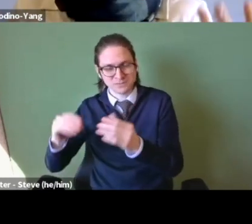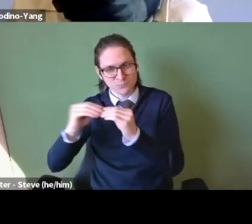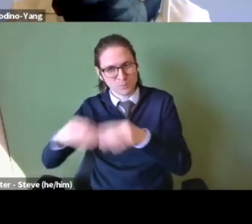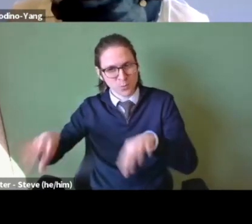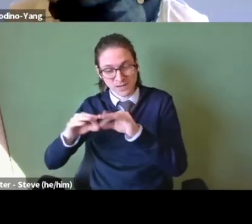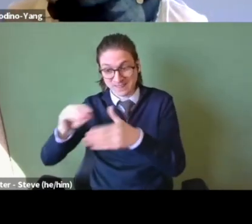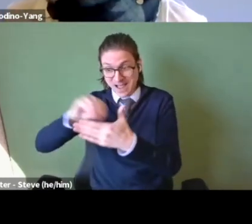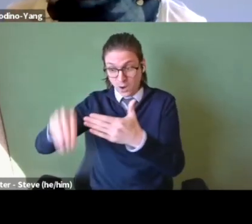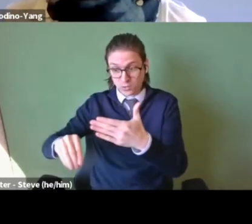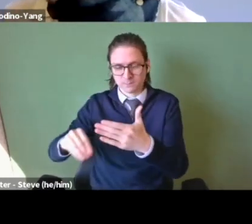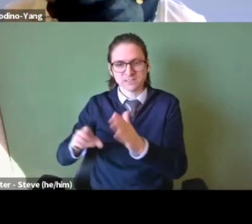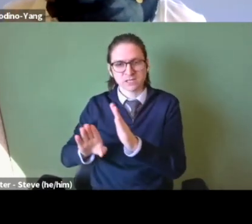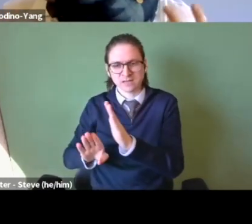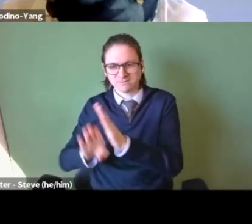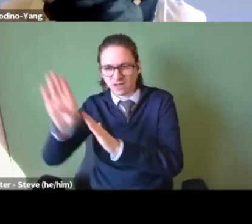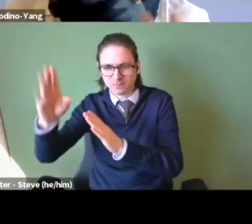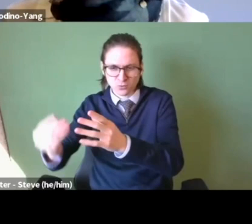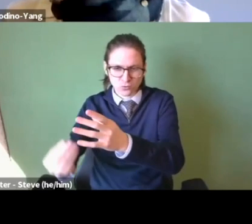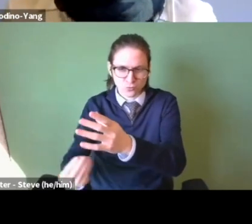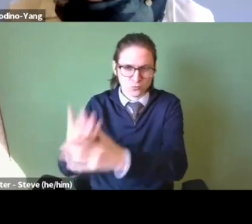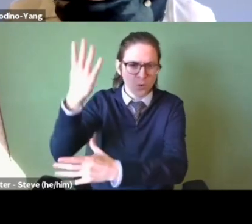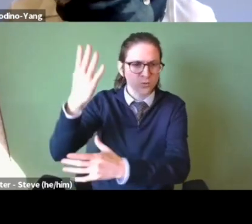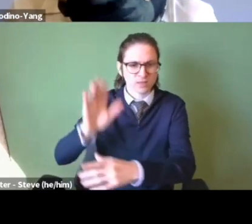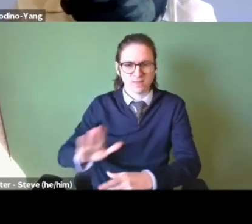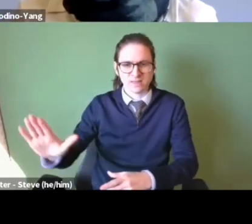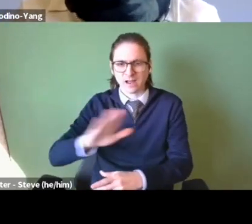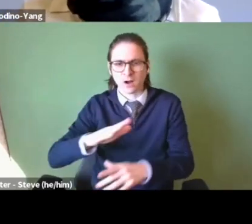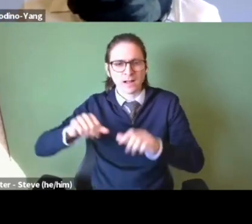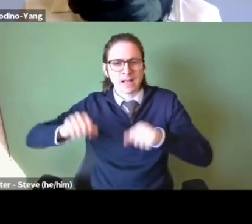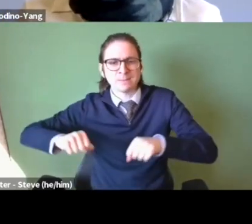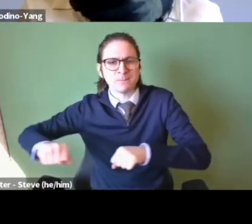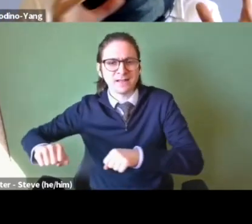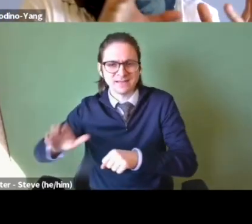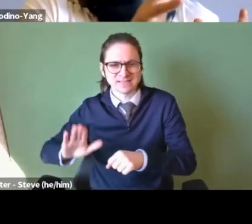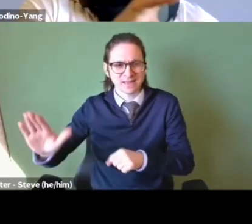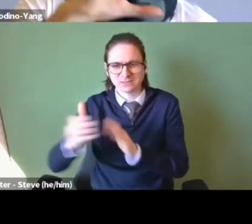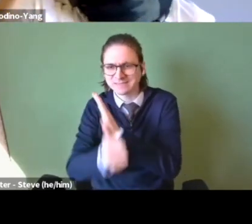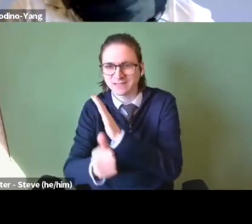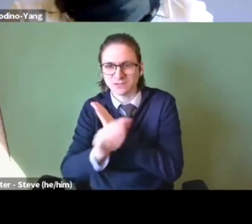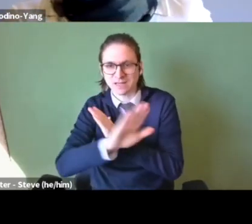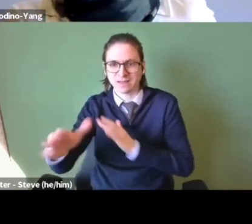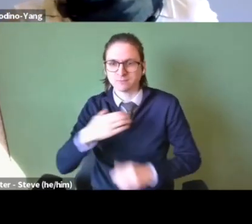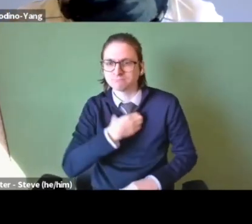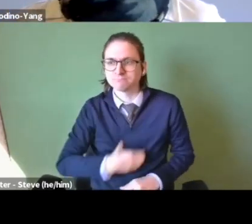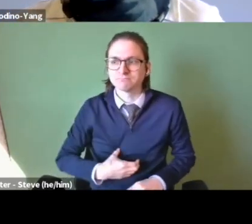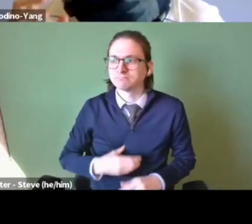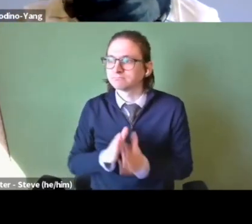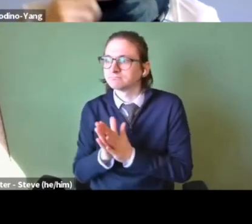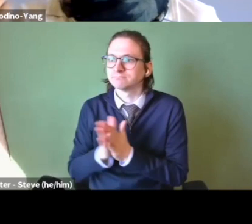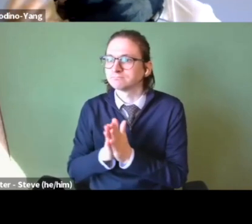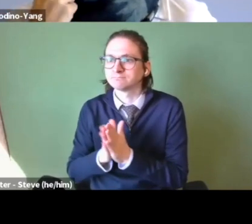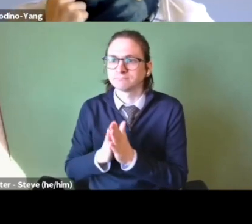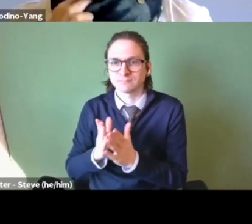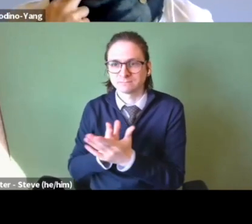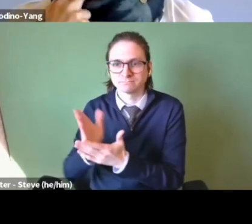and dispositions of those people in the system. And so that's the leap that I think that